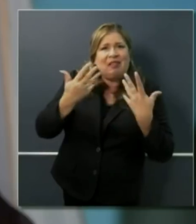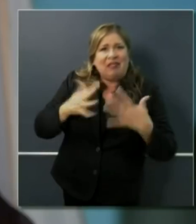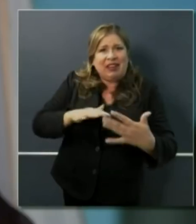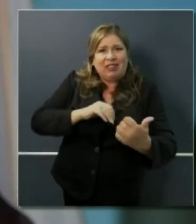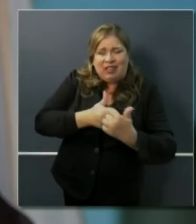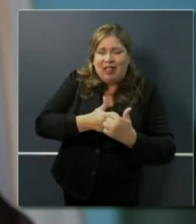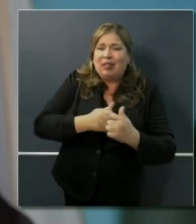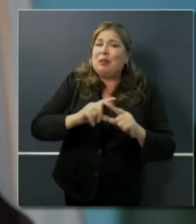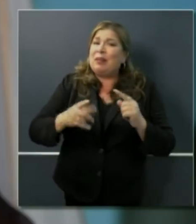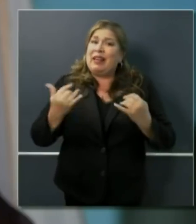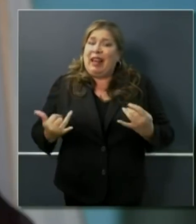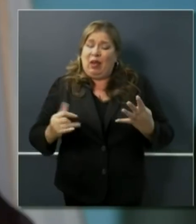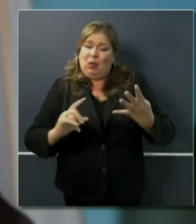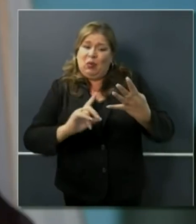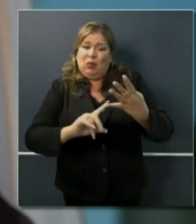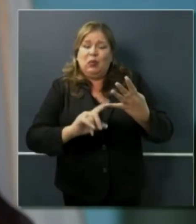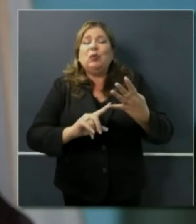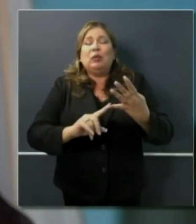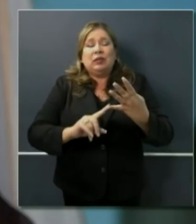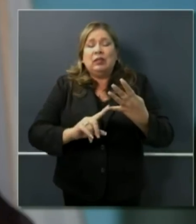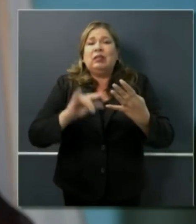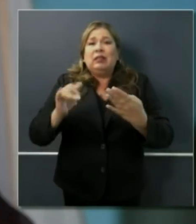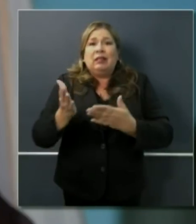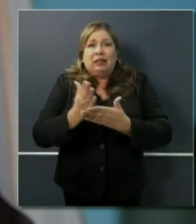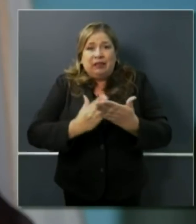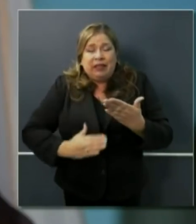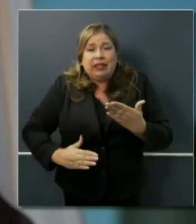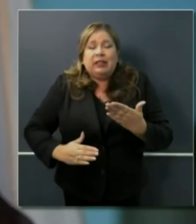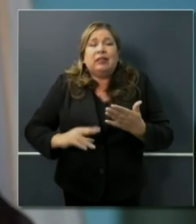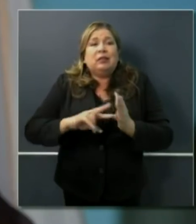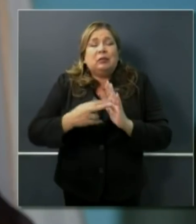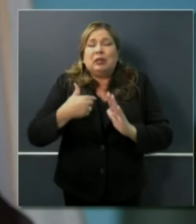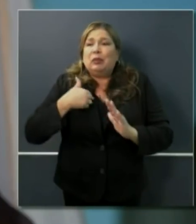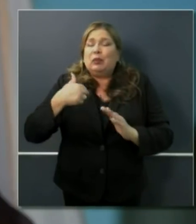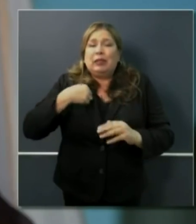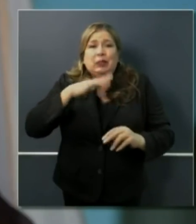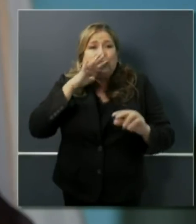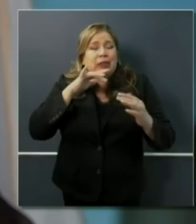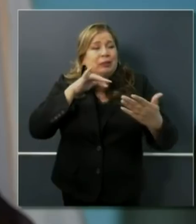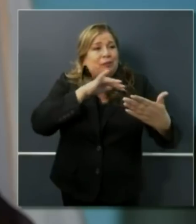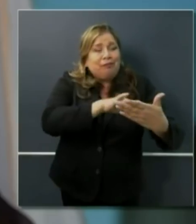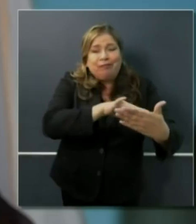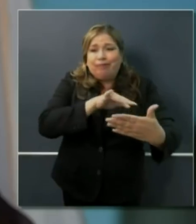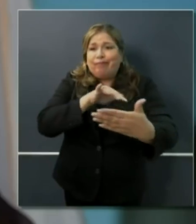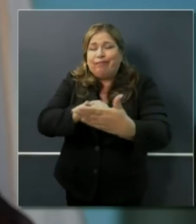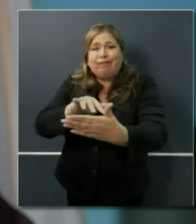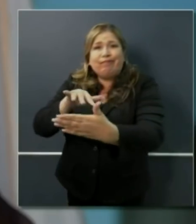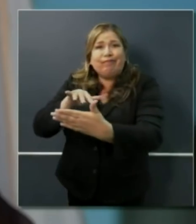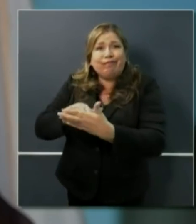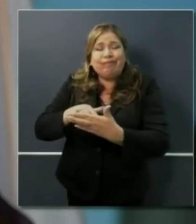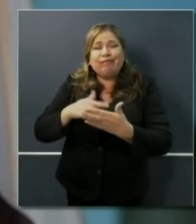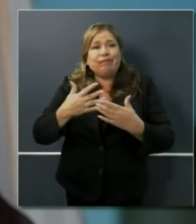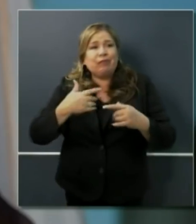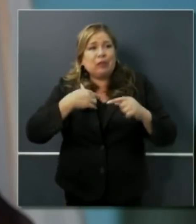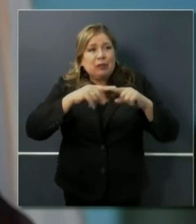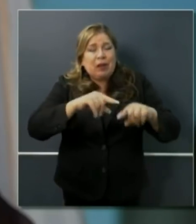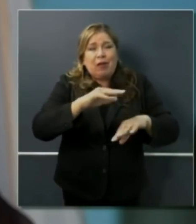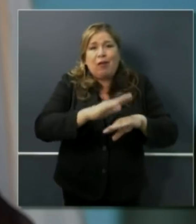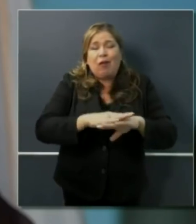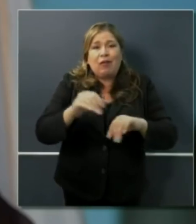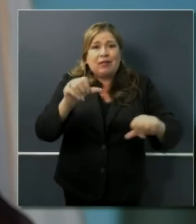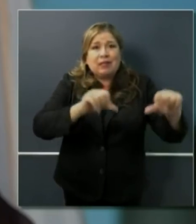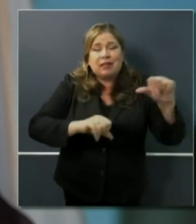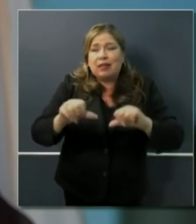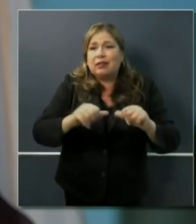this phase is one where science, where public health, not politics, must be the guide, where we